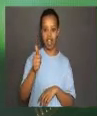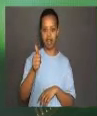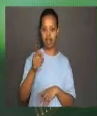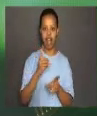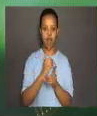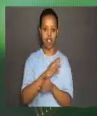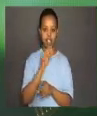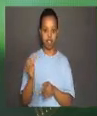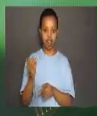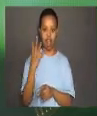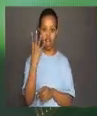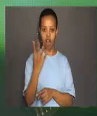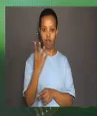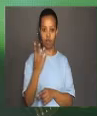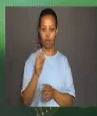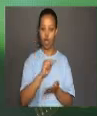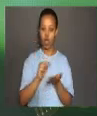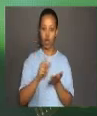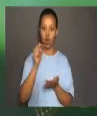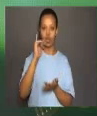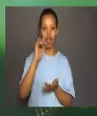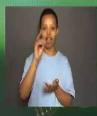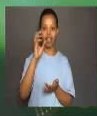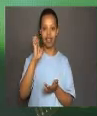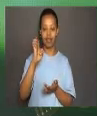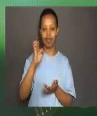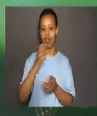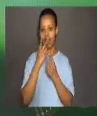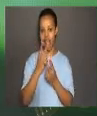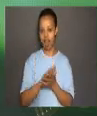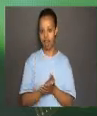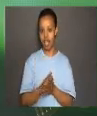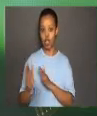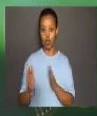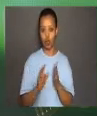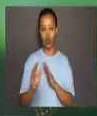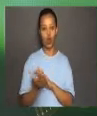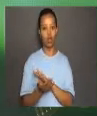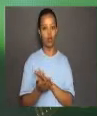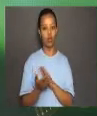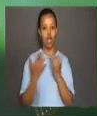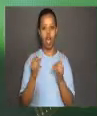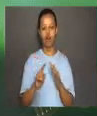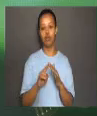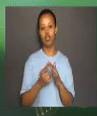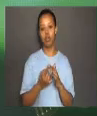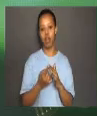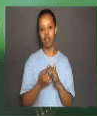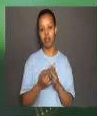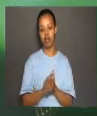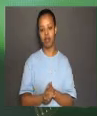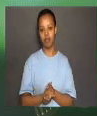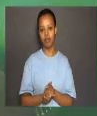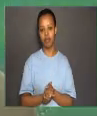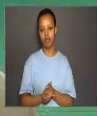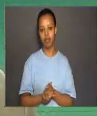describe the 4 nucleotides. If you are prepared, we will begin by going over the